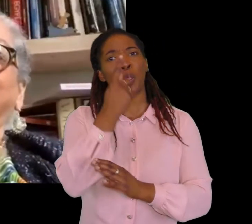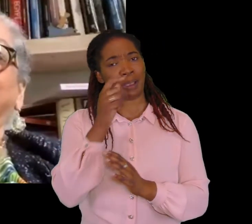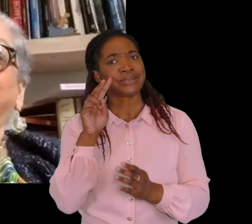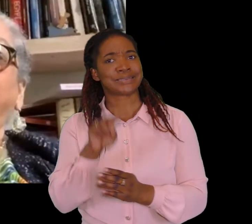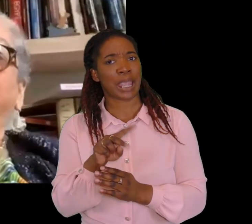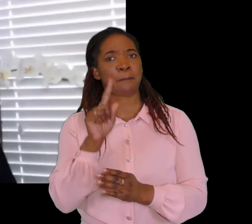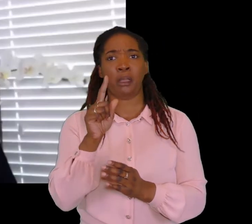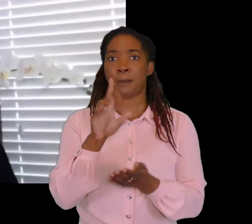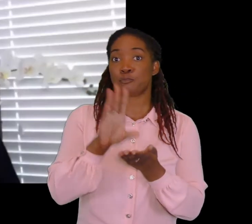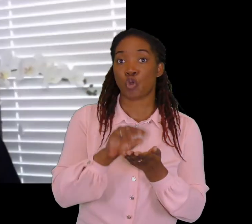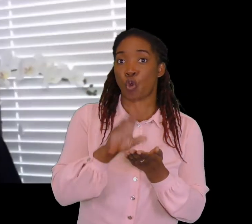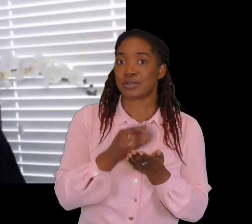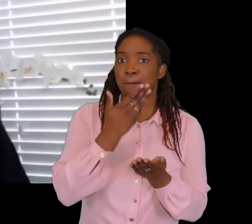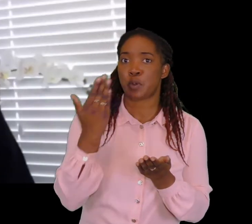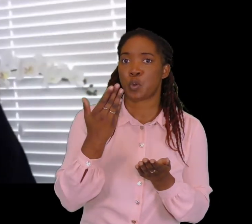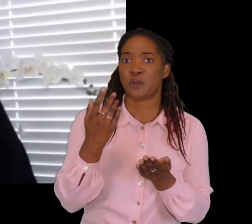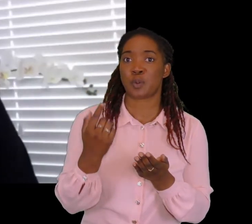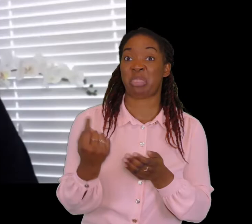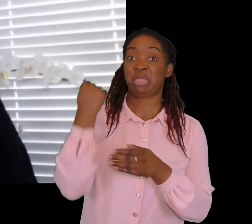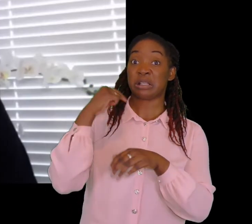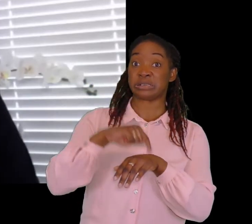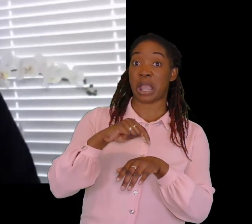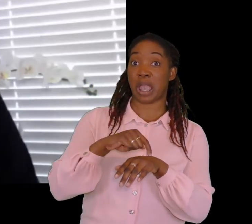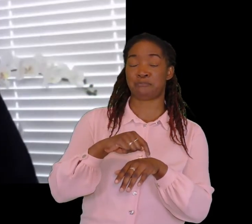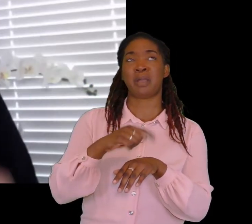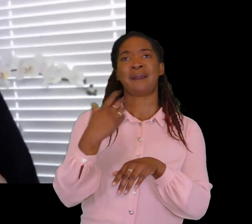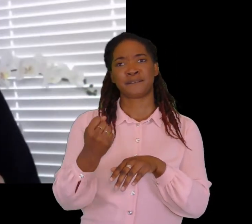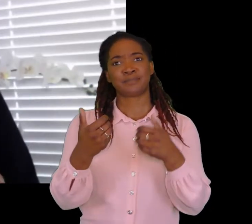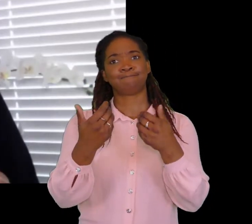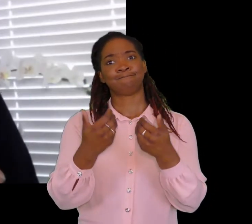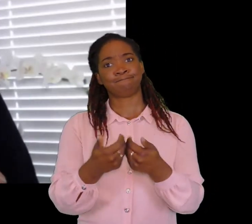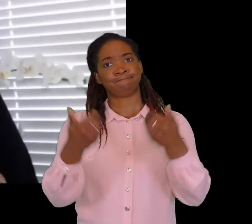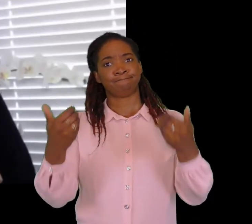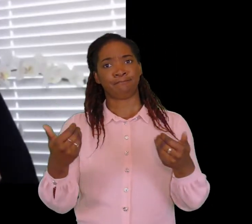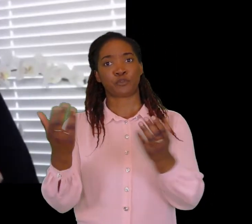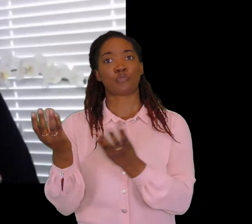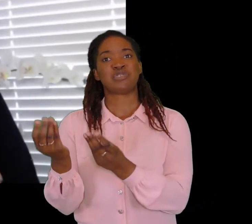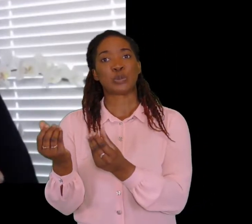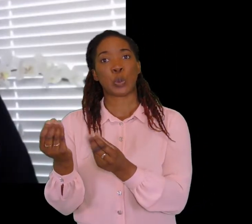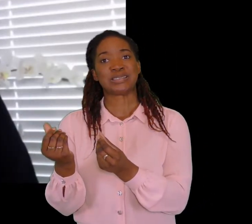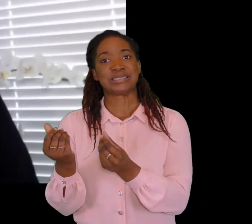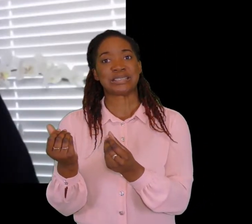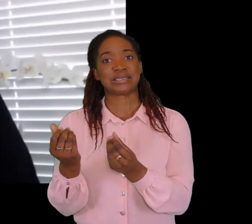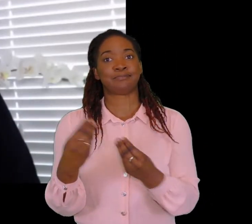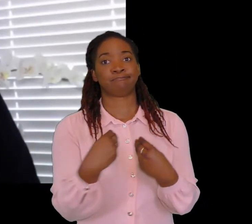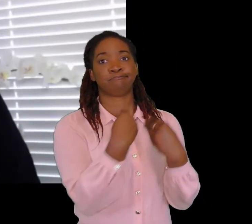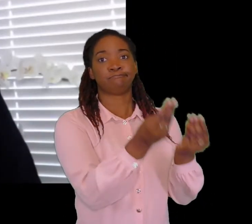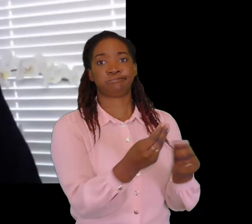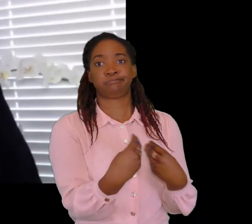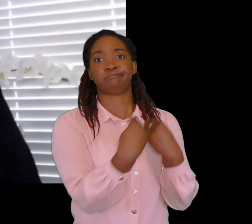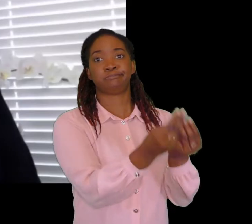period, is that there was a division of resources that were given